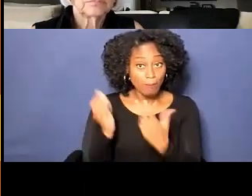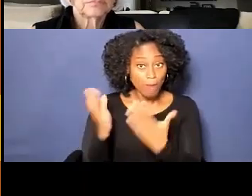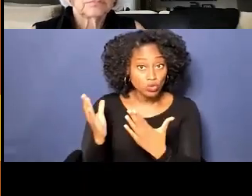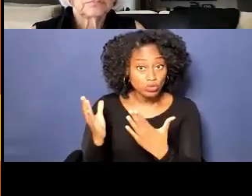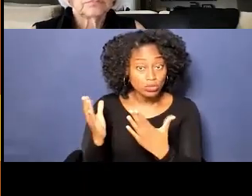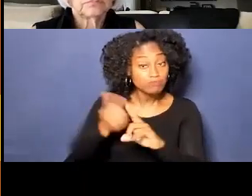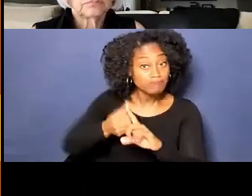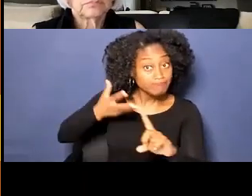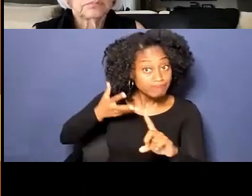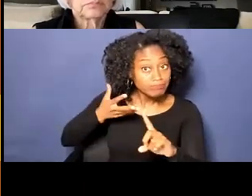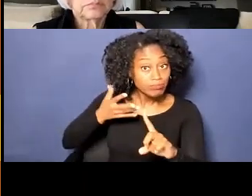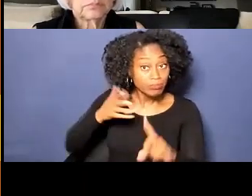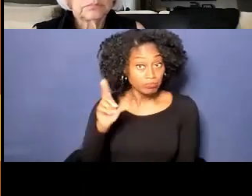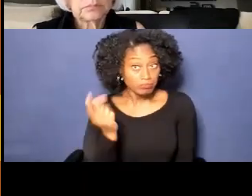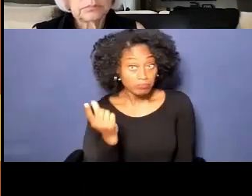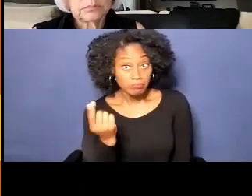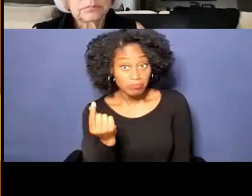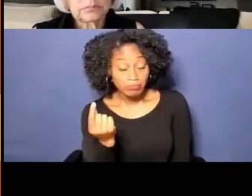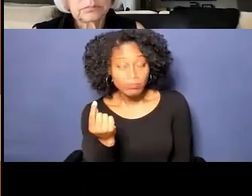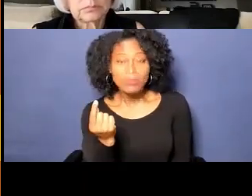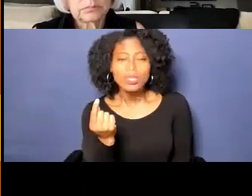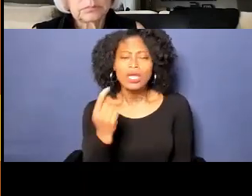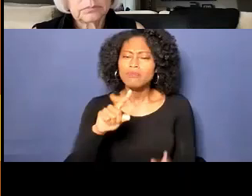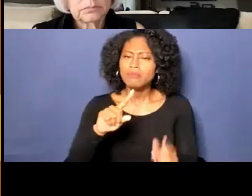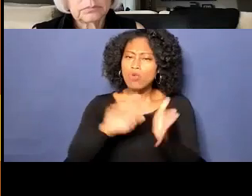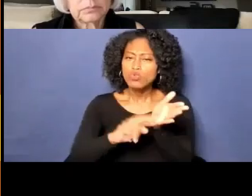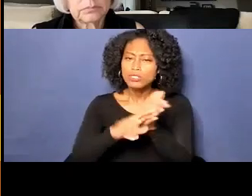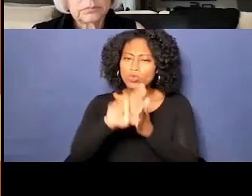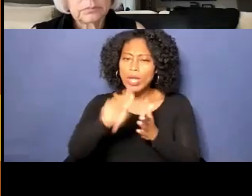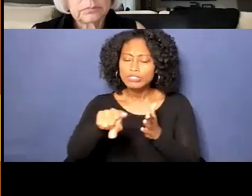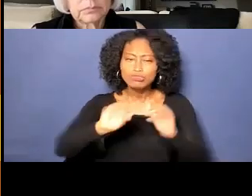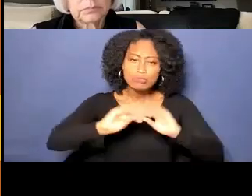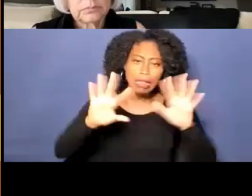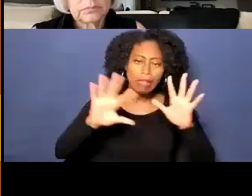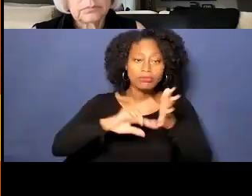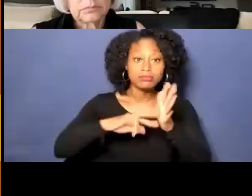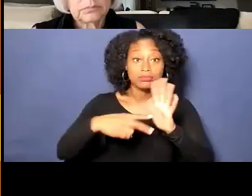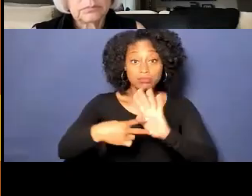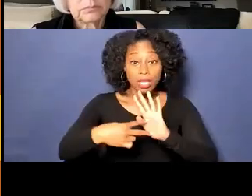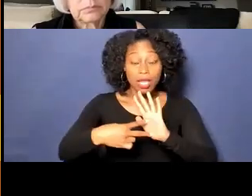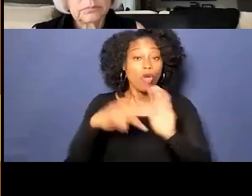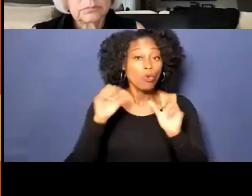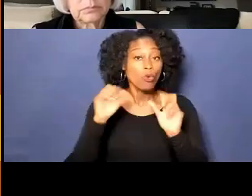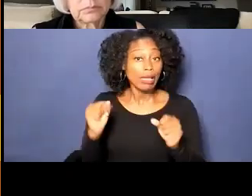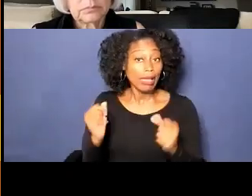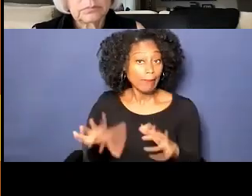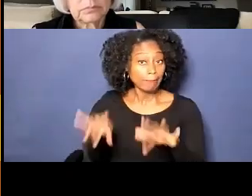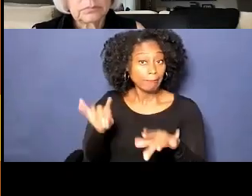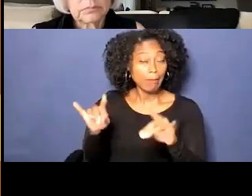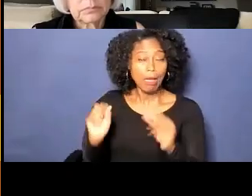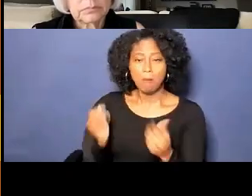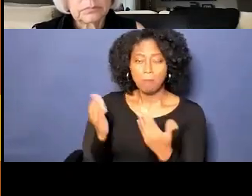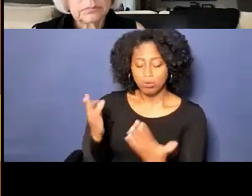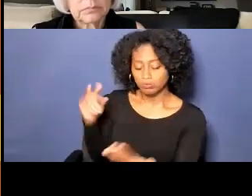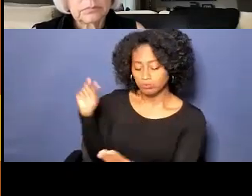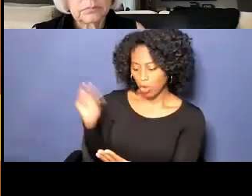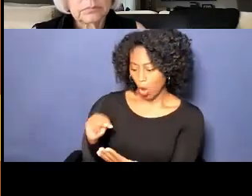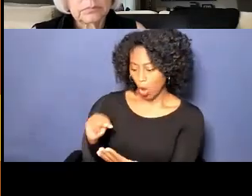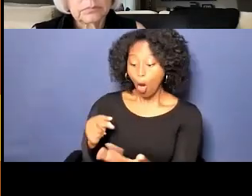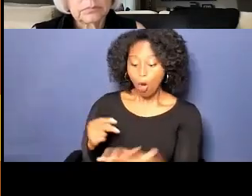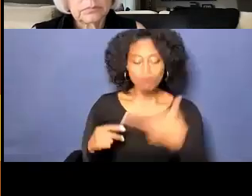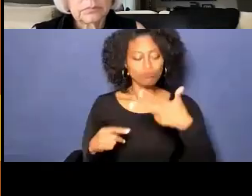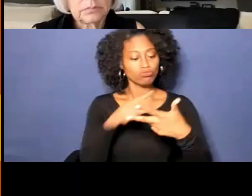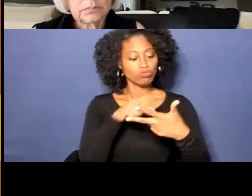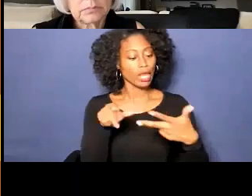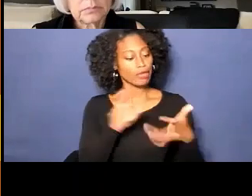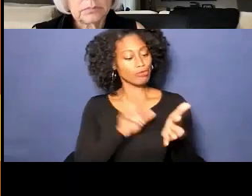are clearly defined, that we can actually pick up the proposal and someone can just say, oh, here are the 3 research questions.